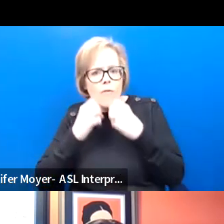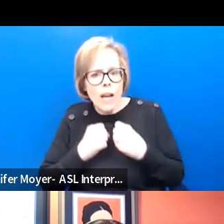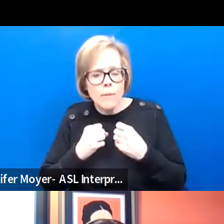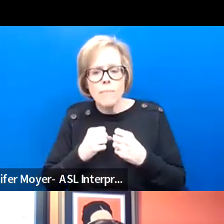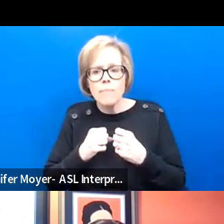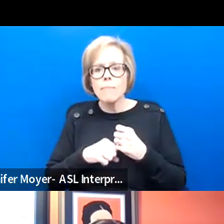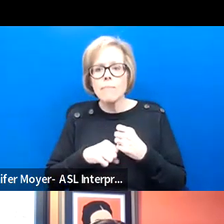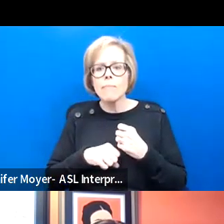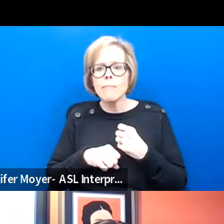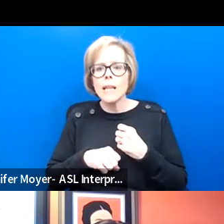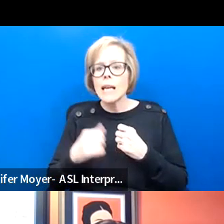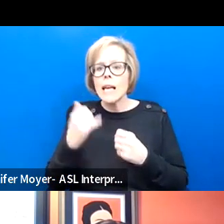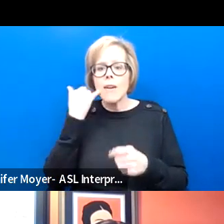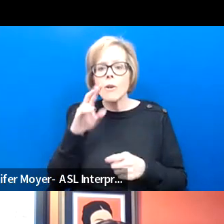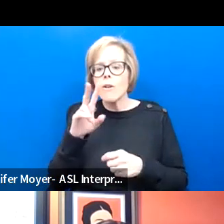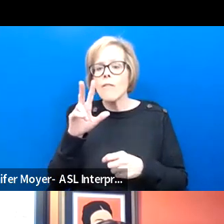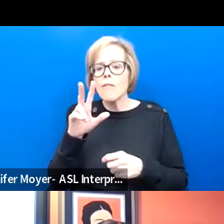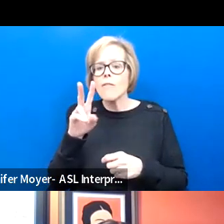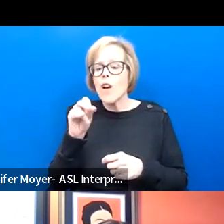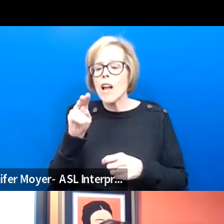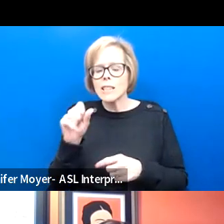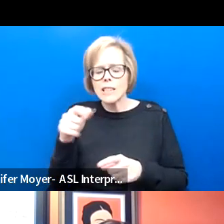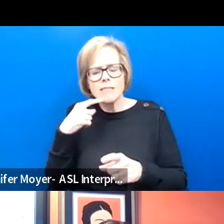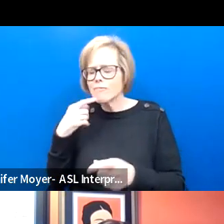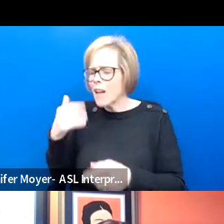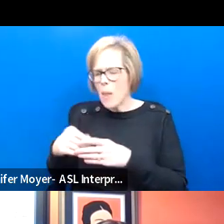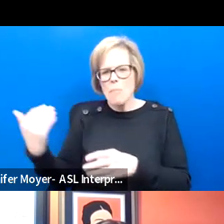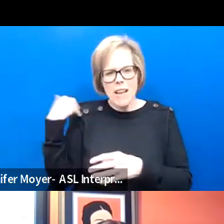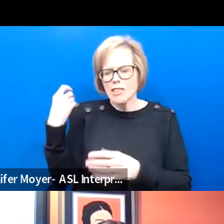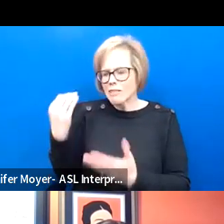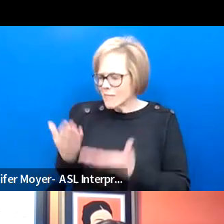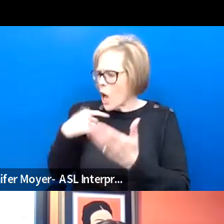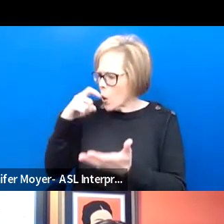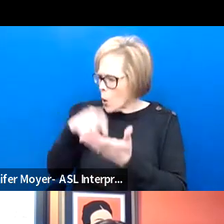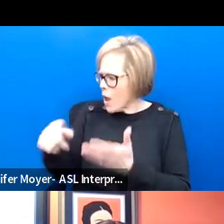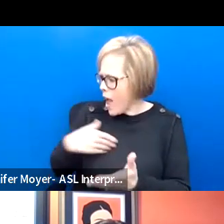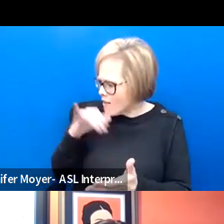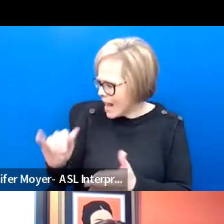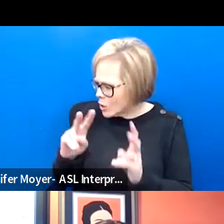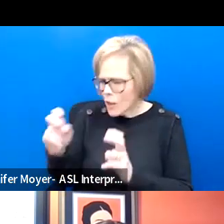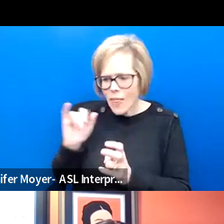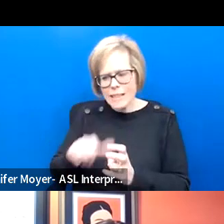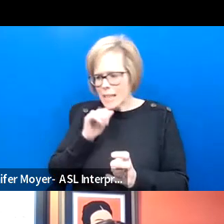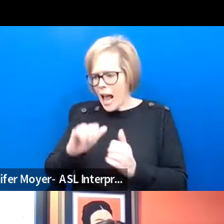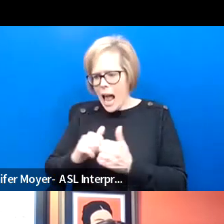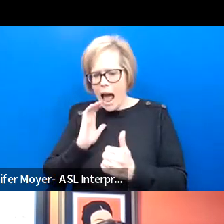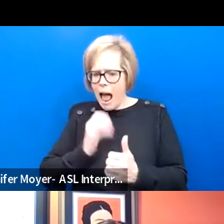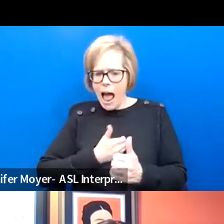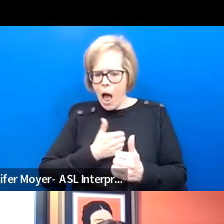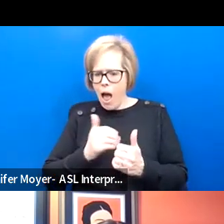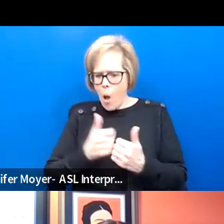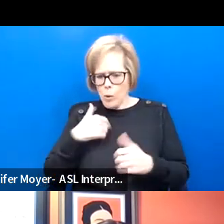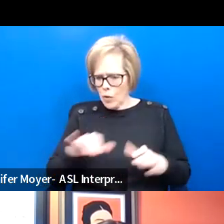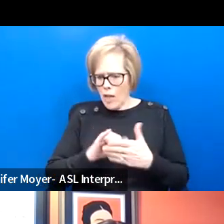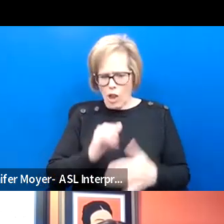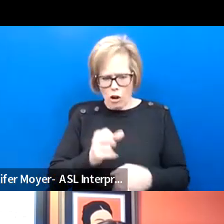if it was Avlo, if it was Vanessa in the past, came up and said, like, I noticed that you're having this issue. This is not the way we do things. This is incorrect. It's causing damage to